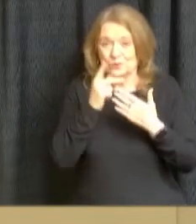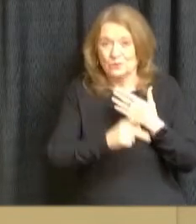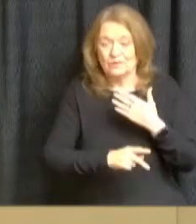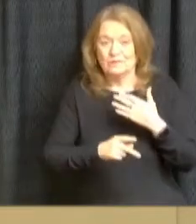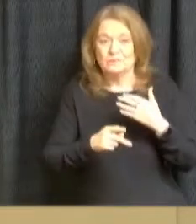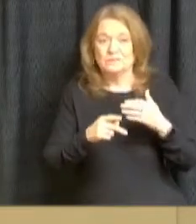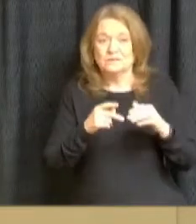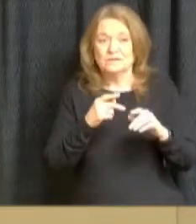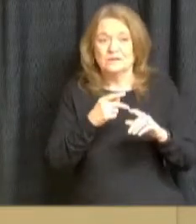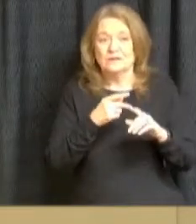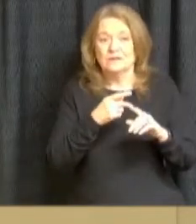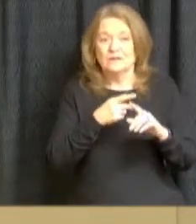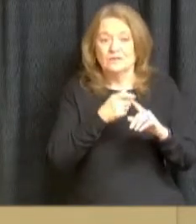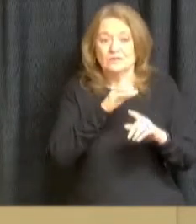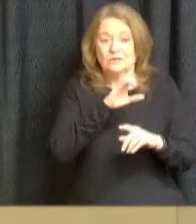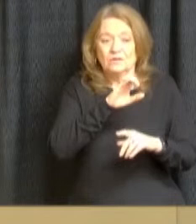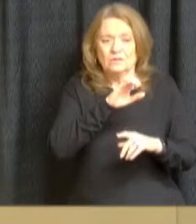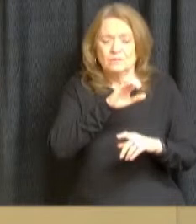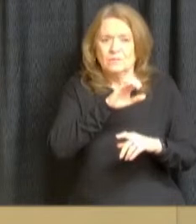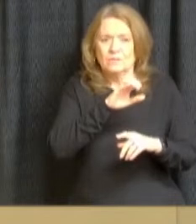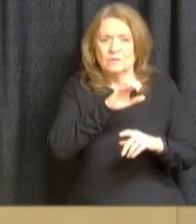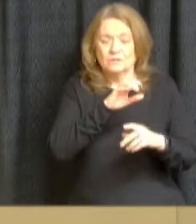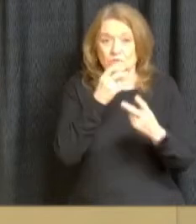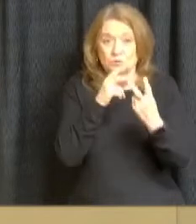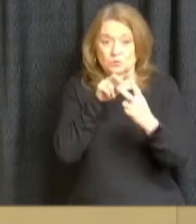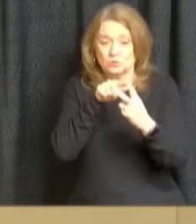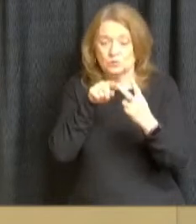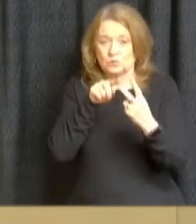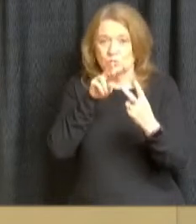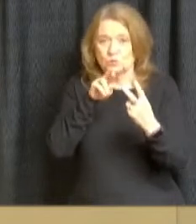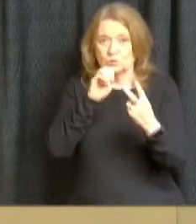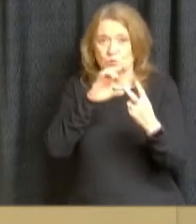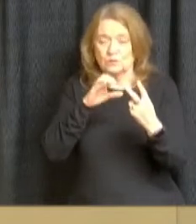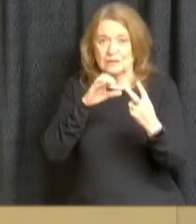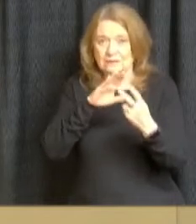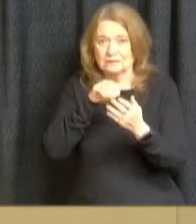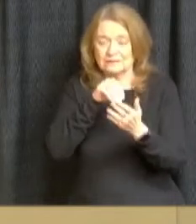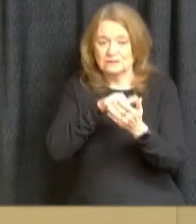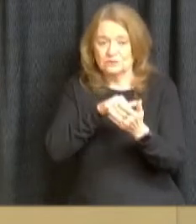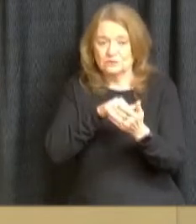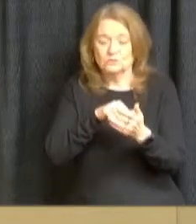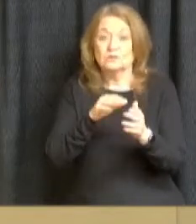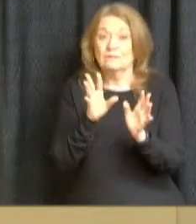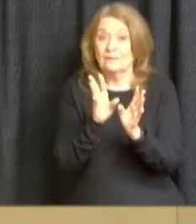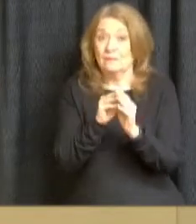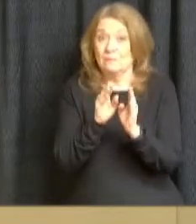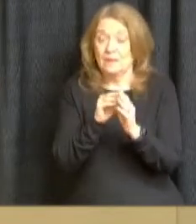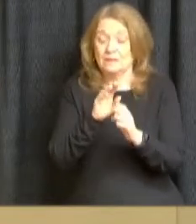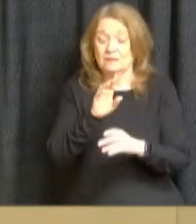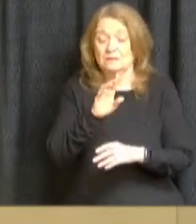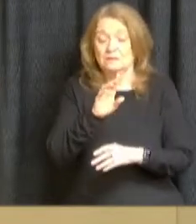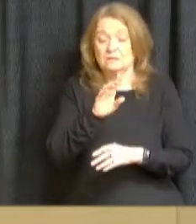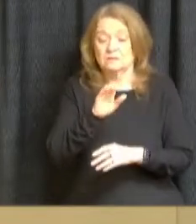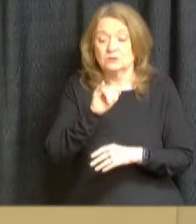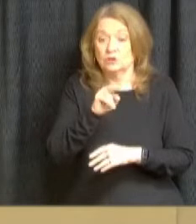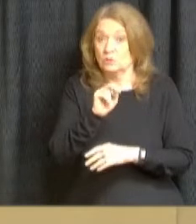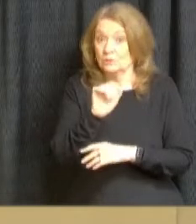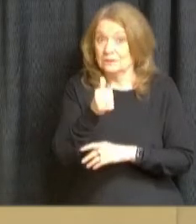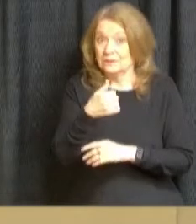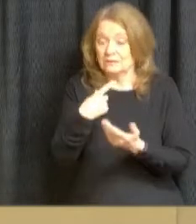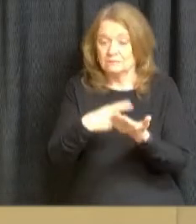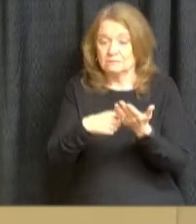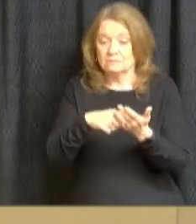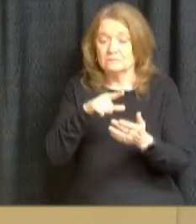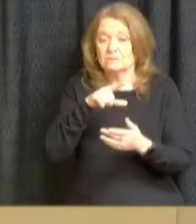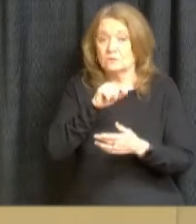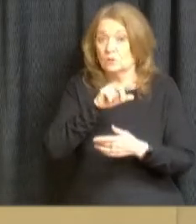from Kleeman Rec Center and Crow Rec Center. The Parks and Rec Committee met on January 10th. We discussed our